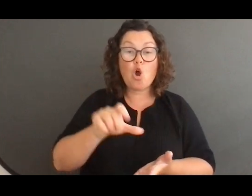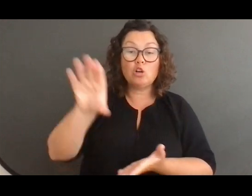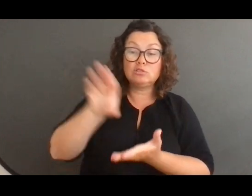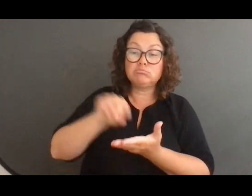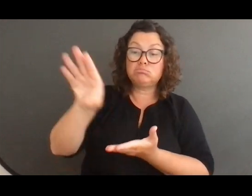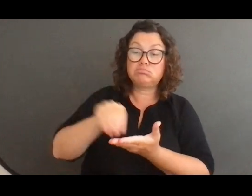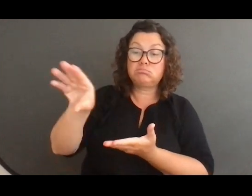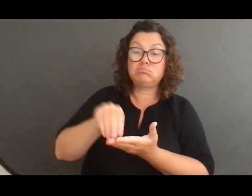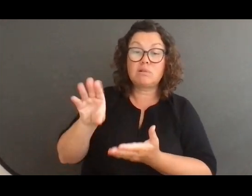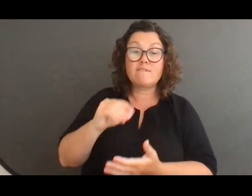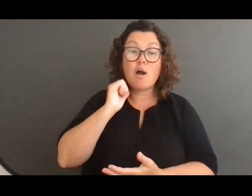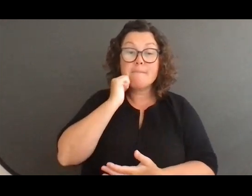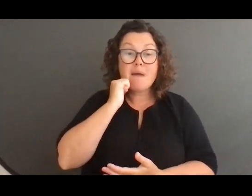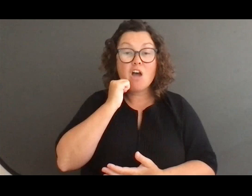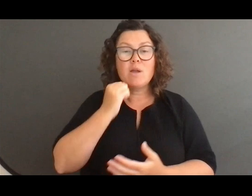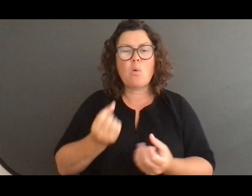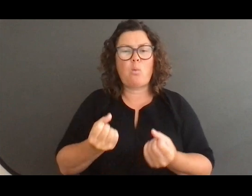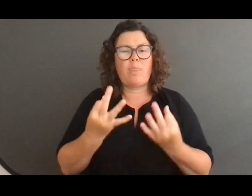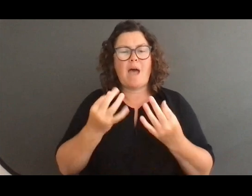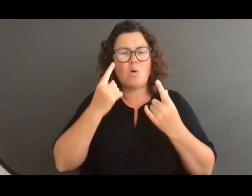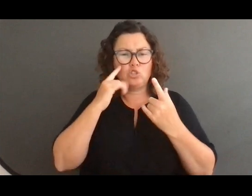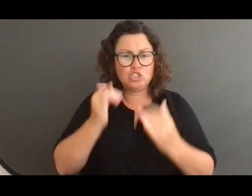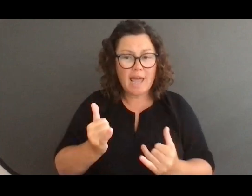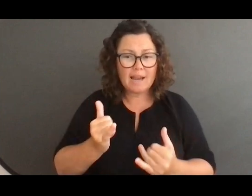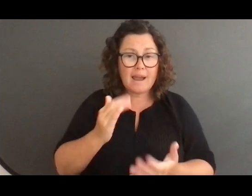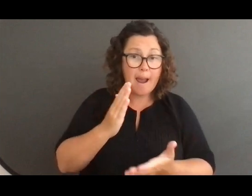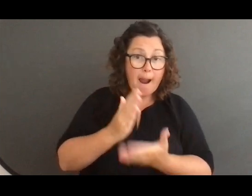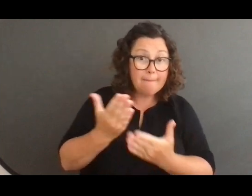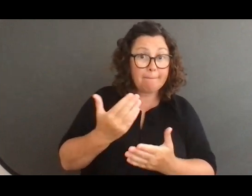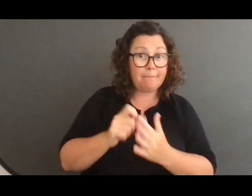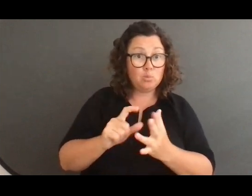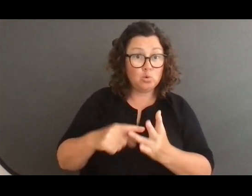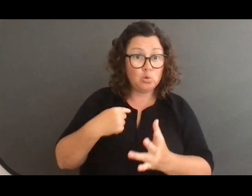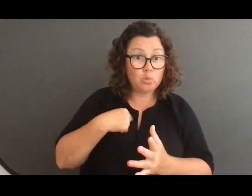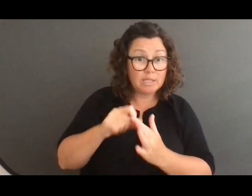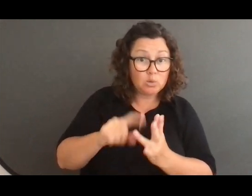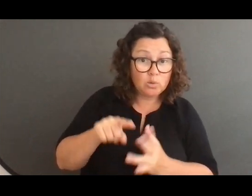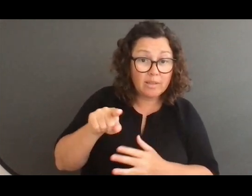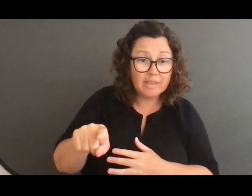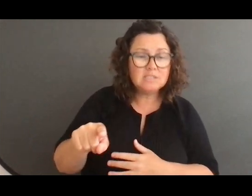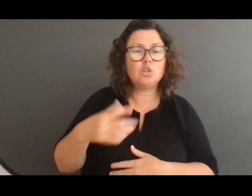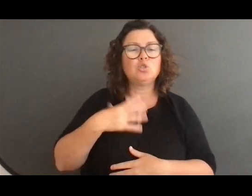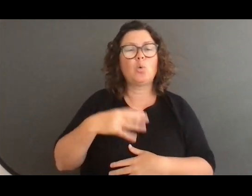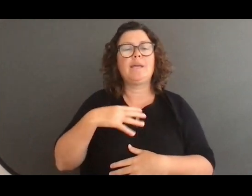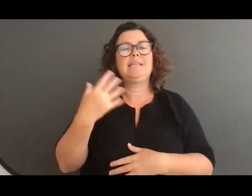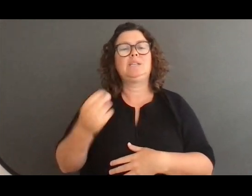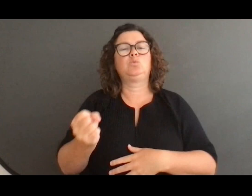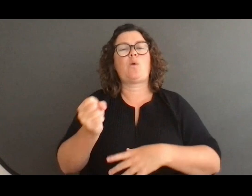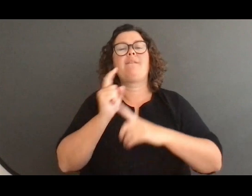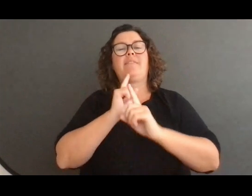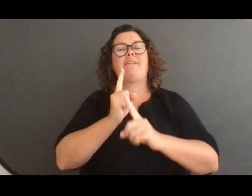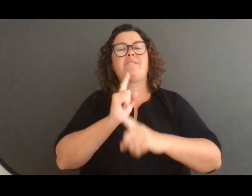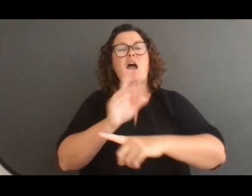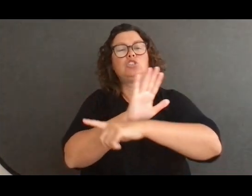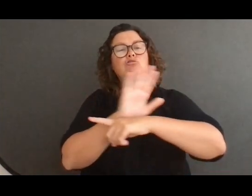any checks or balances. When Indigenous ideas, kupu words, are taken into non-Indigenous spaces, sometimes